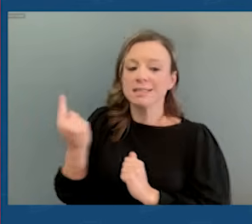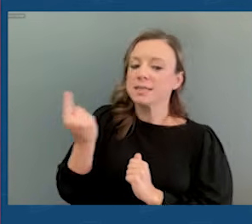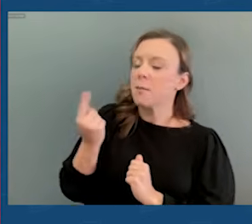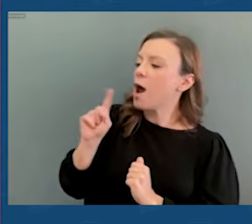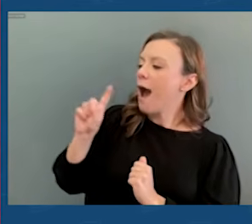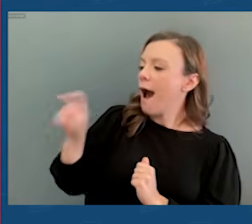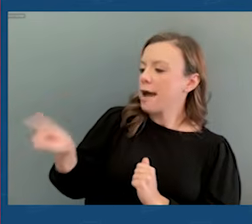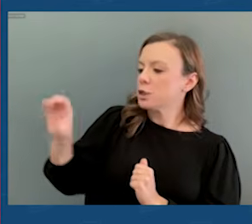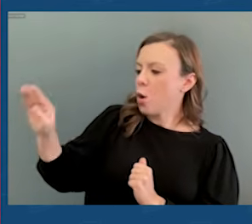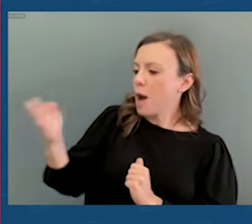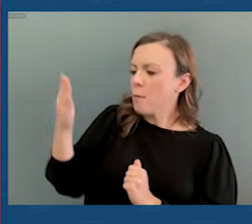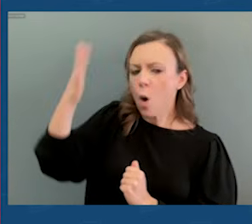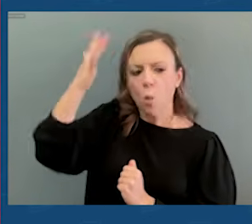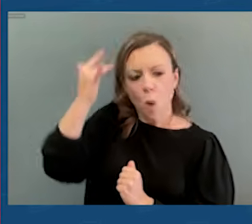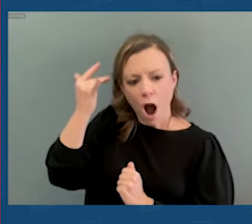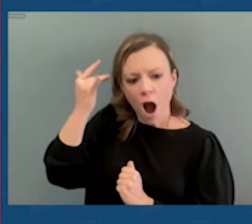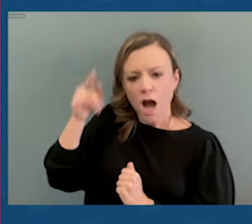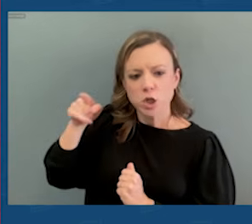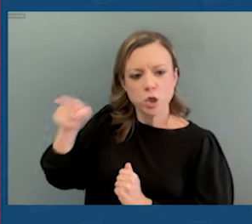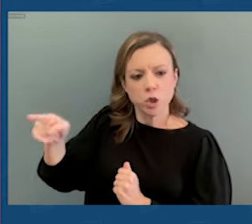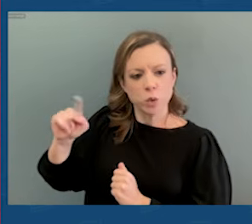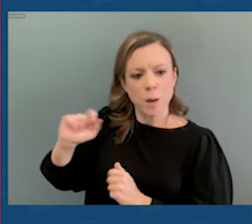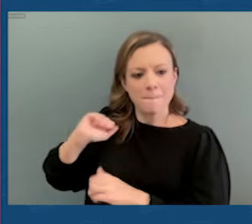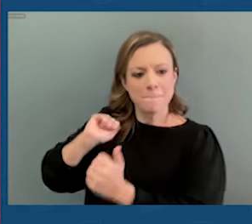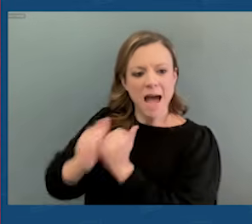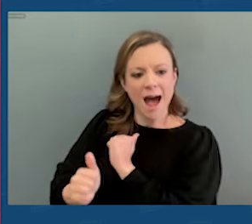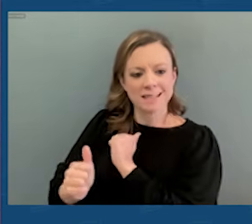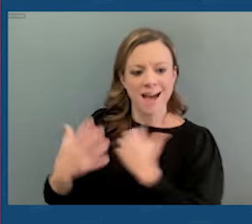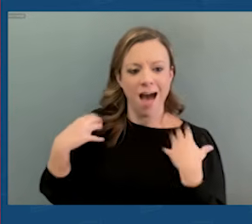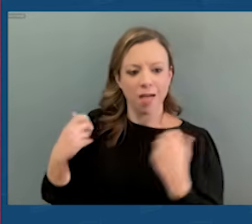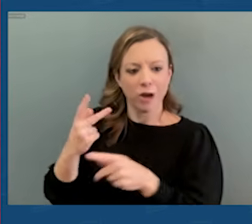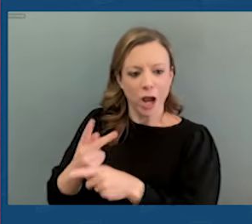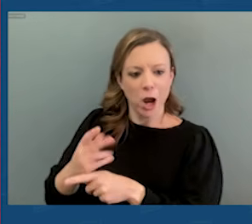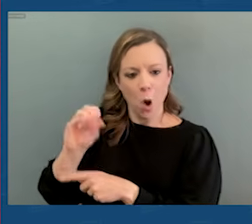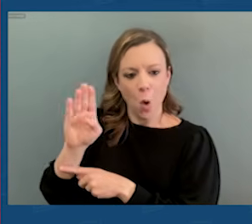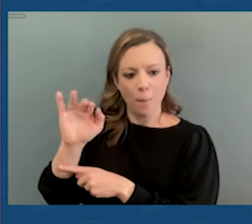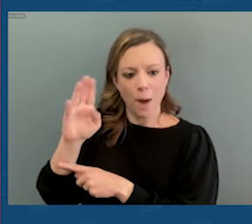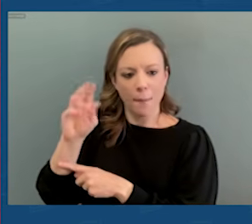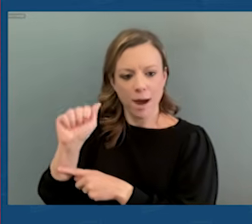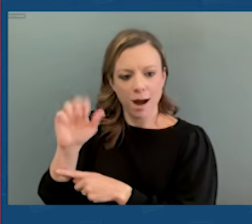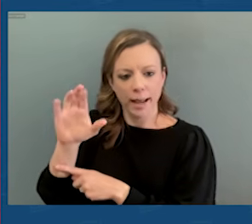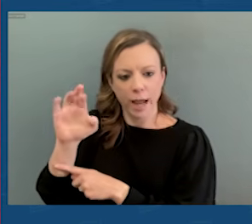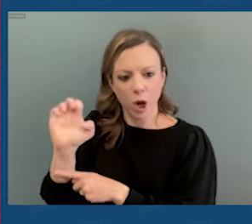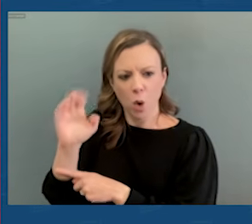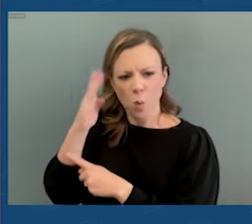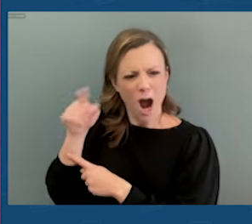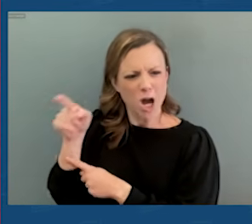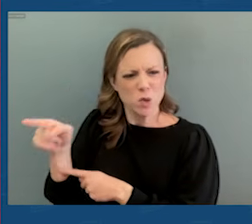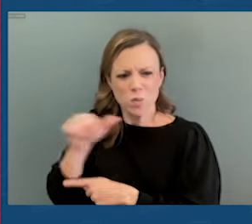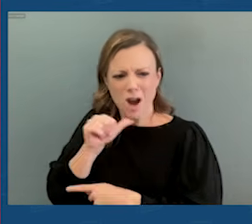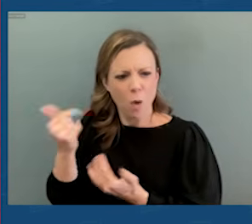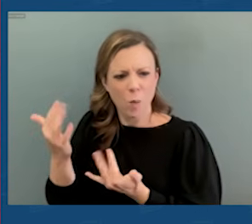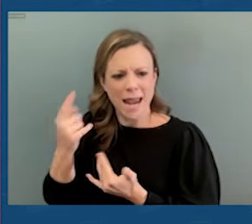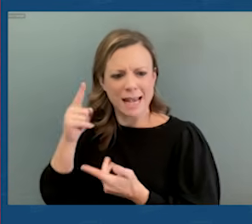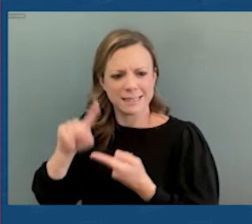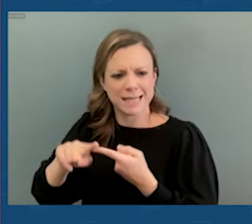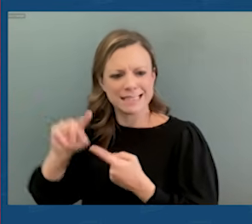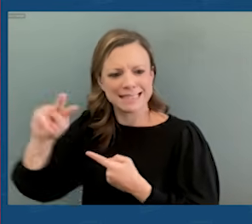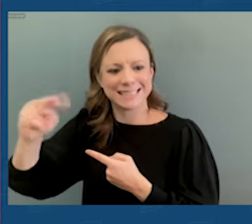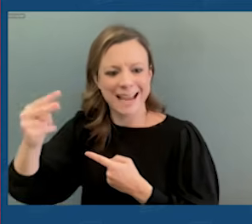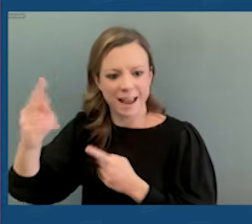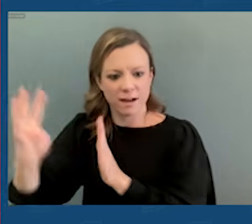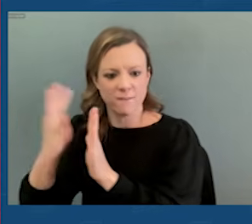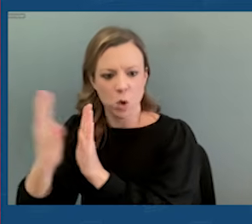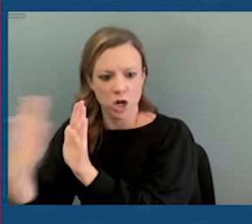wait for your second term? Like, this could cost us politically." And President Obama said, "I'd rather be a